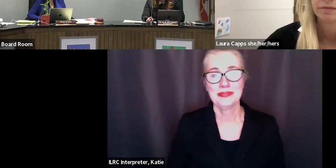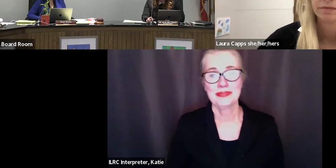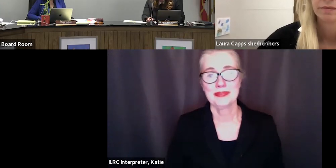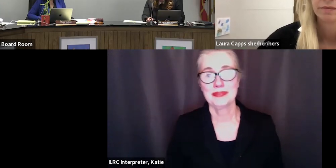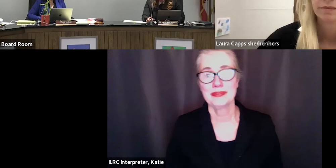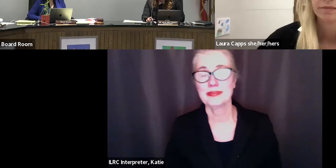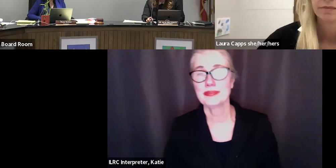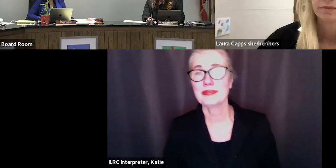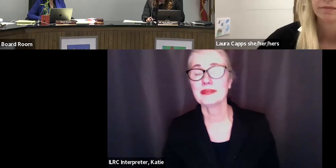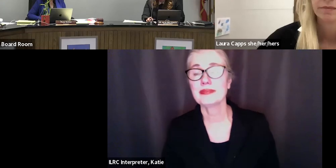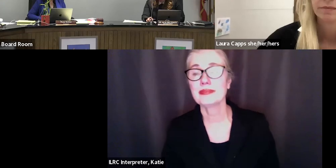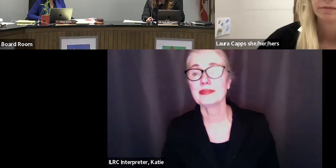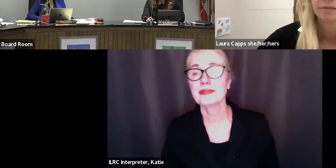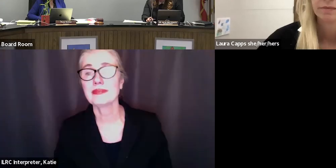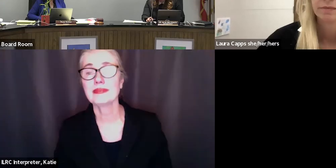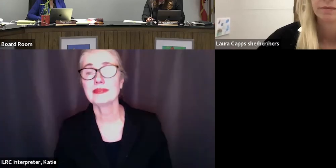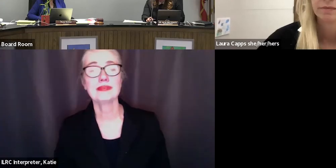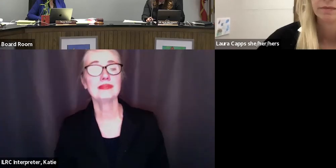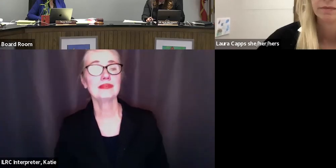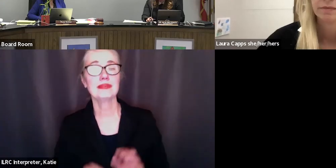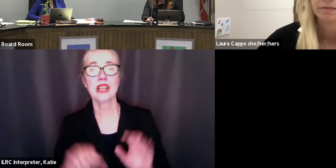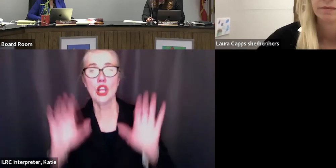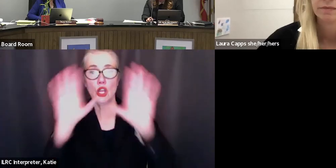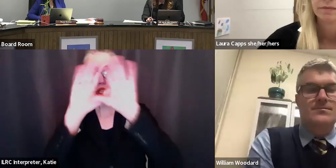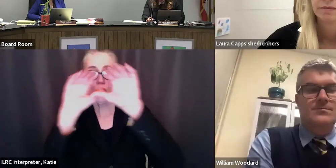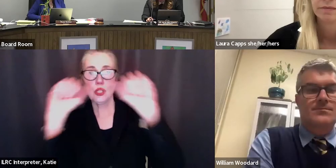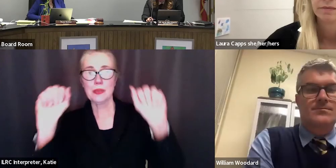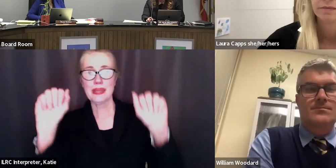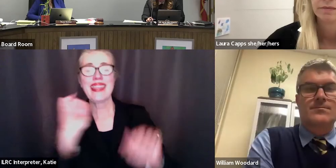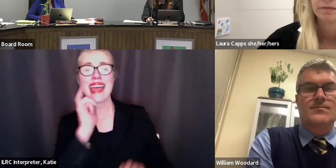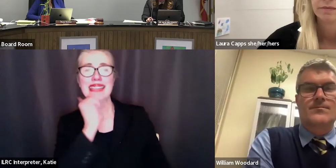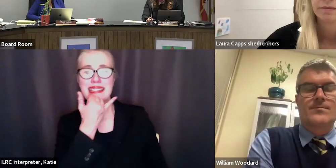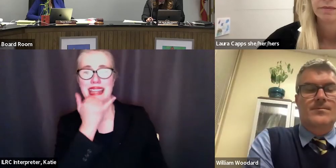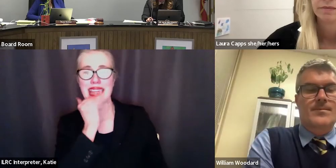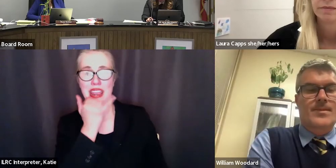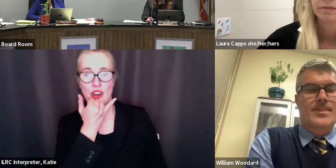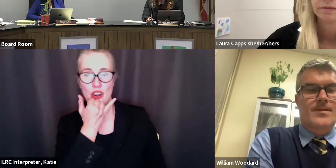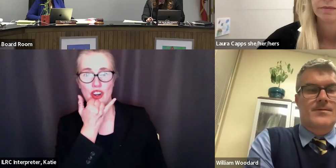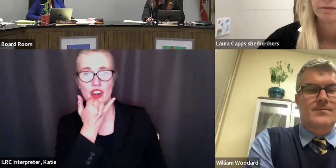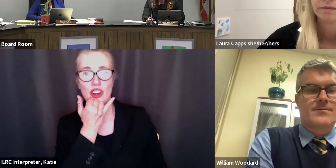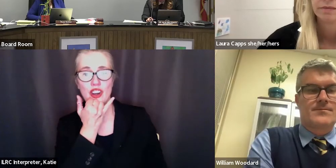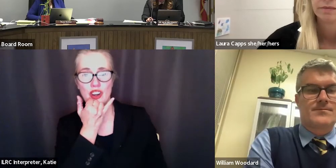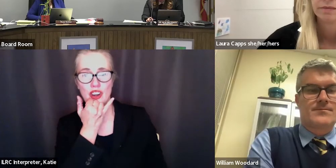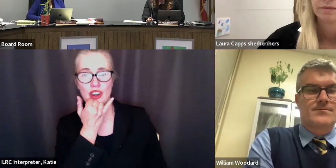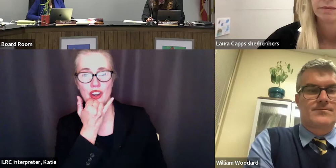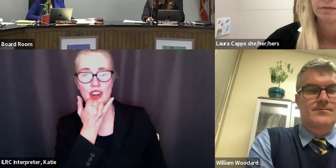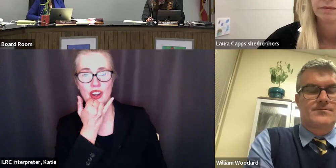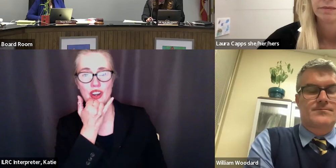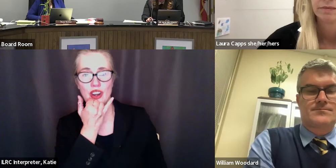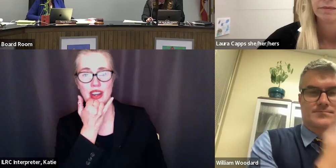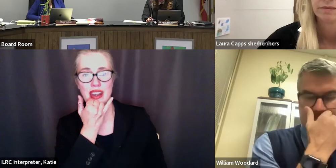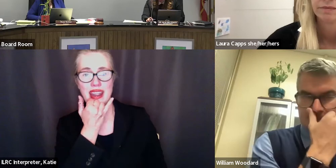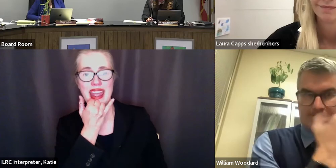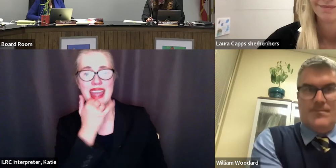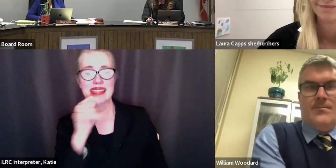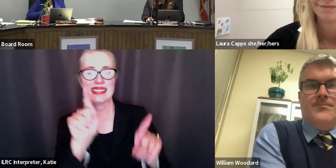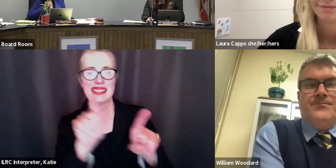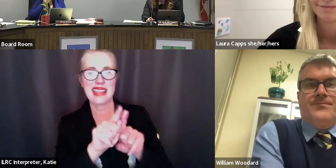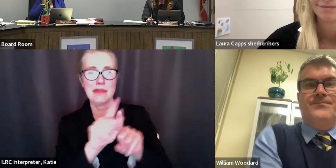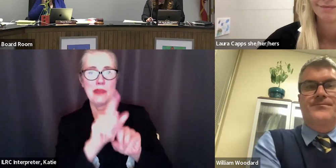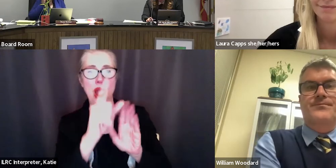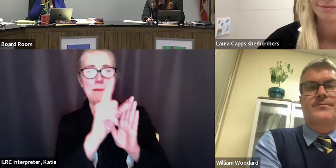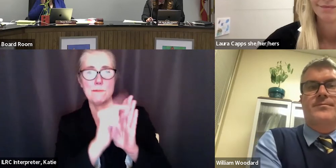um superintendent maldonado this is an error and it's blue printed on the printed agenda as well so we need to correct